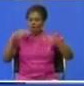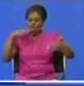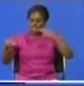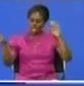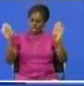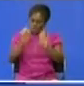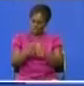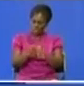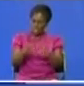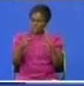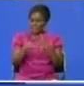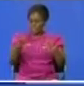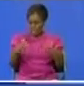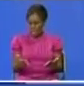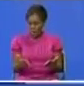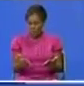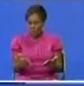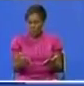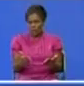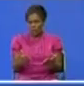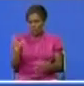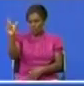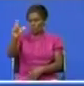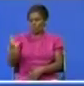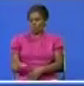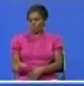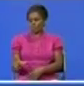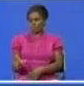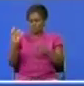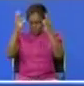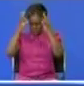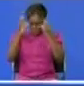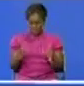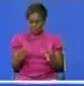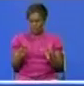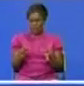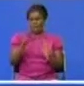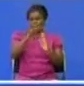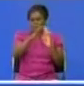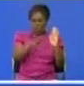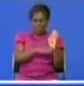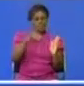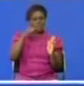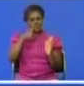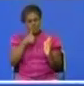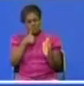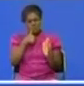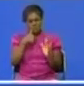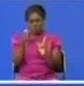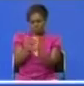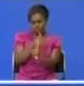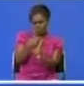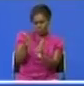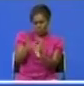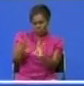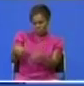to spur the economic development in the coast, we decided to support the charter program, and we give incentives to those